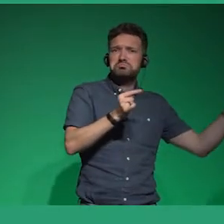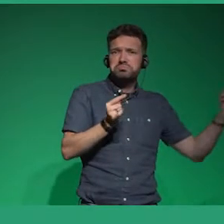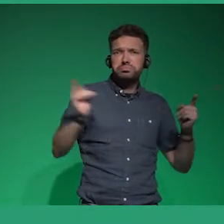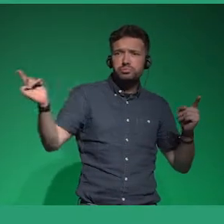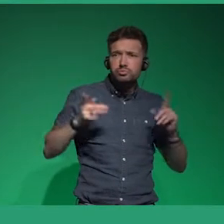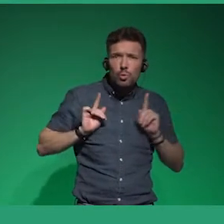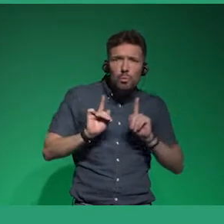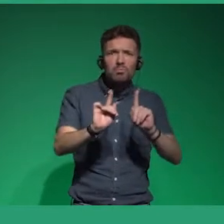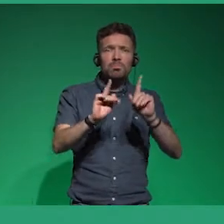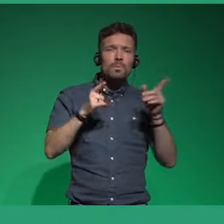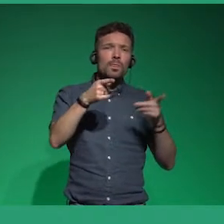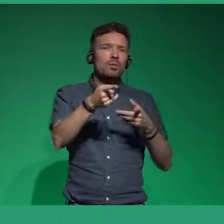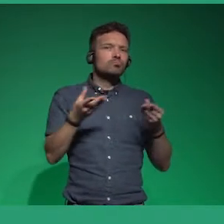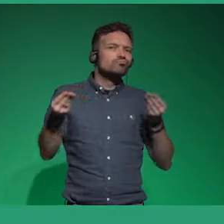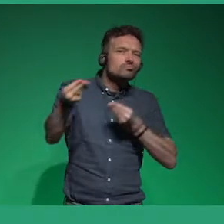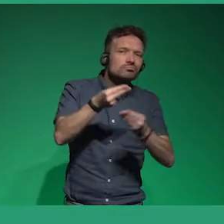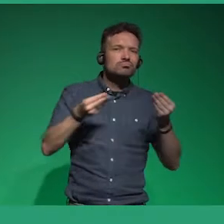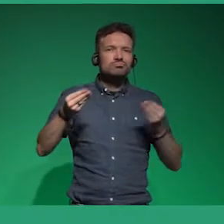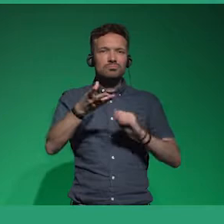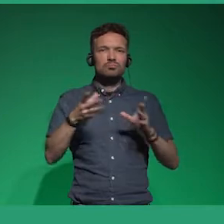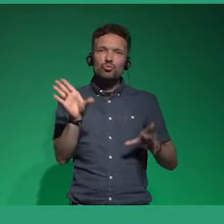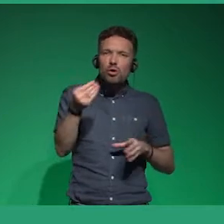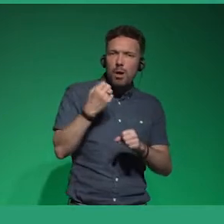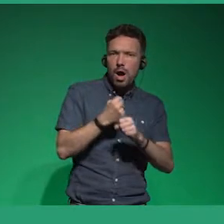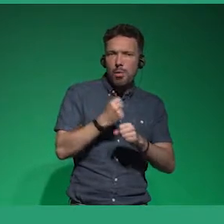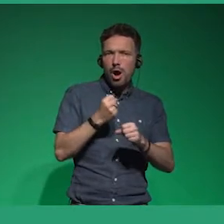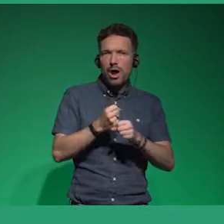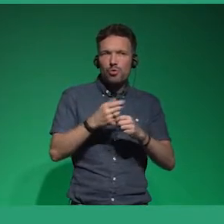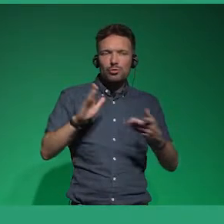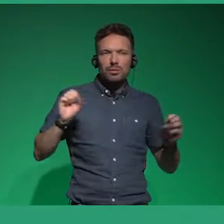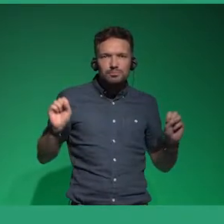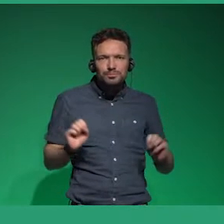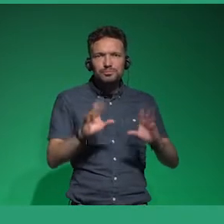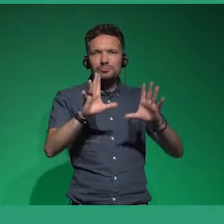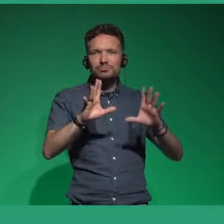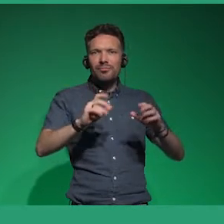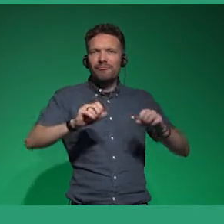Mm. Yeah, and we thought that it's also maybe a unique opportunity or a change from this